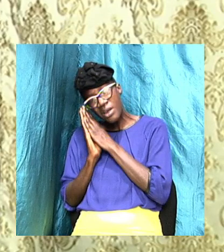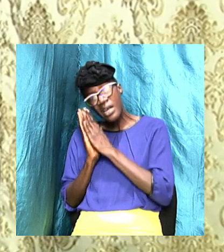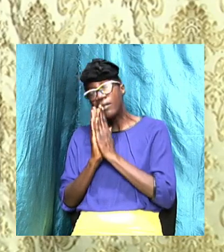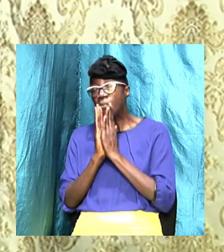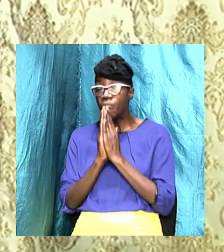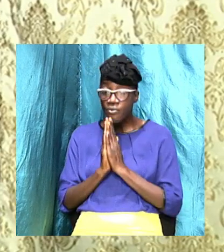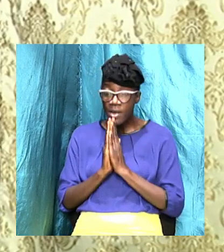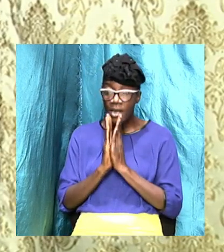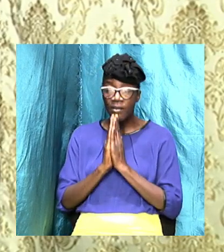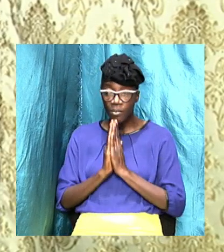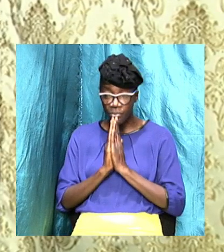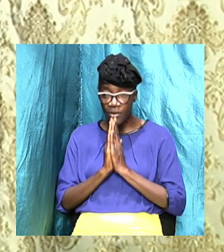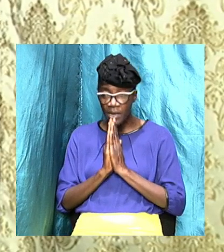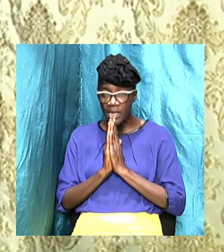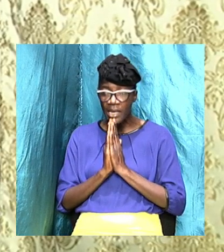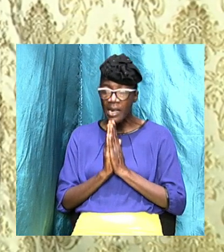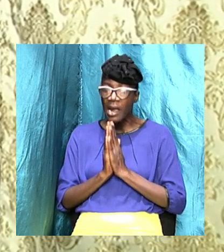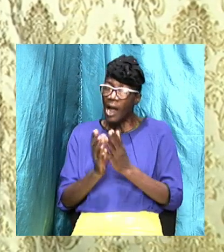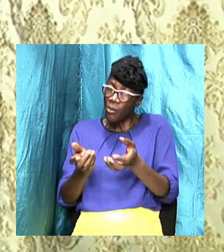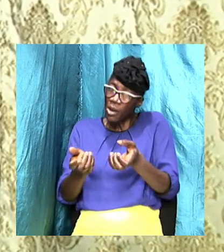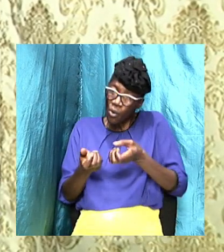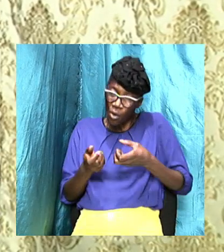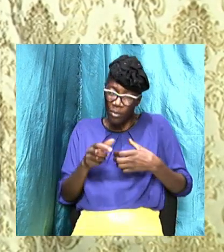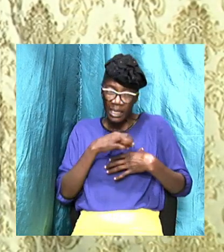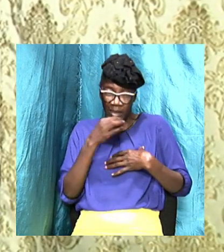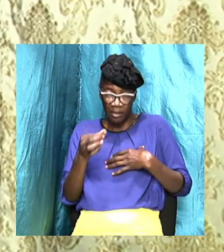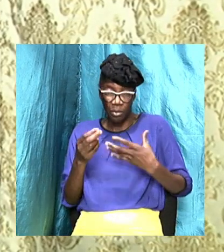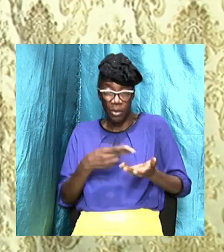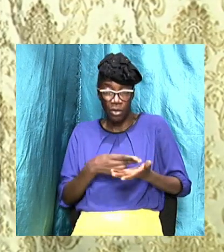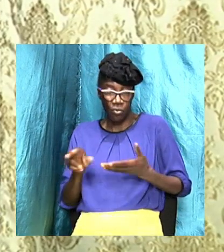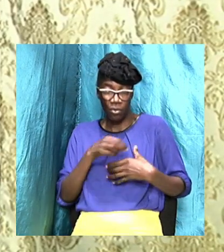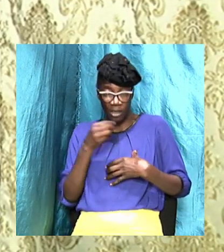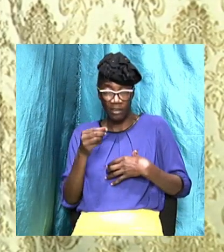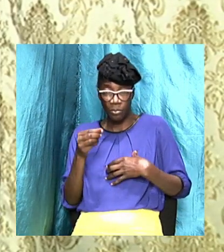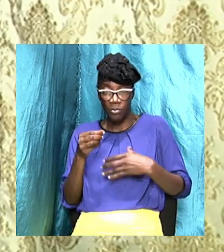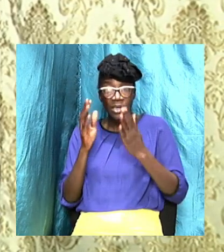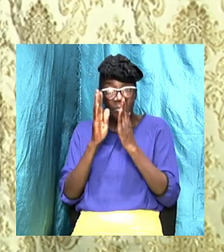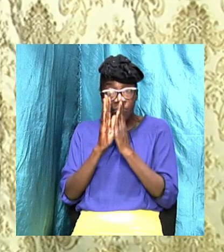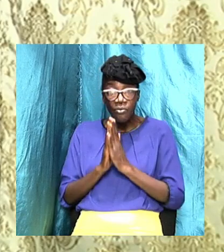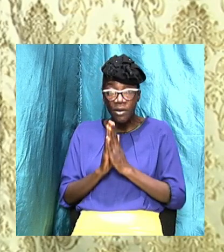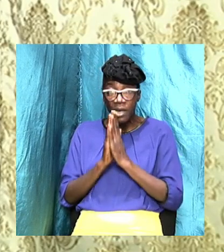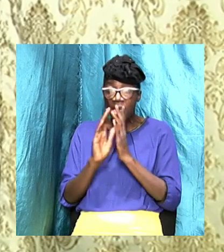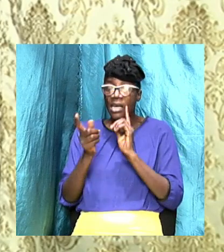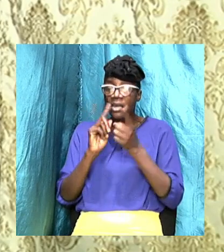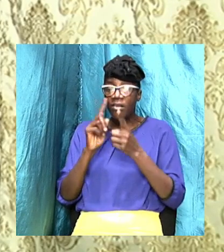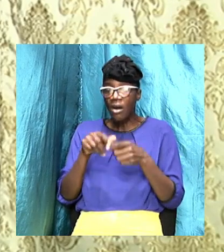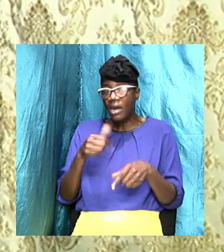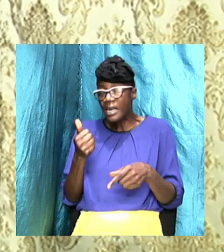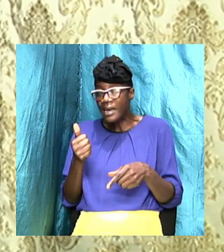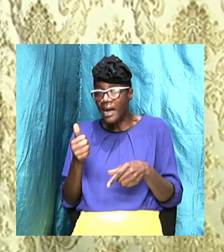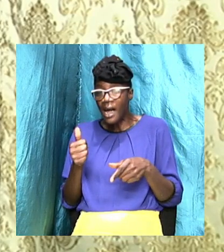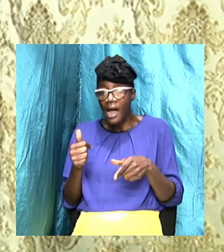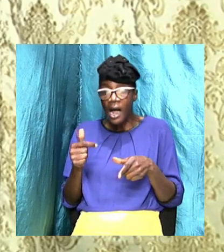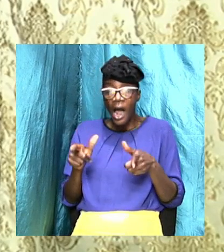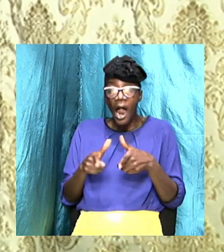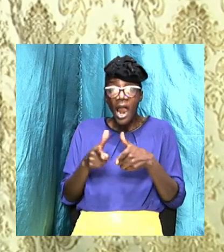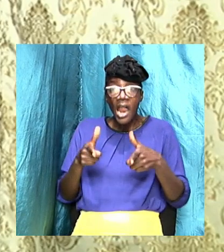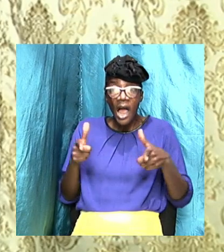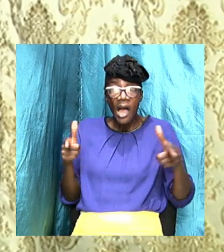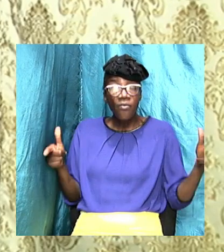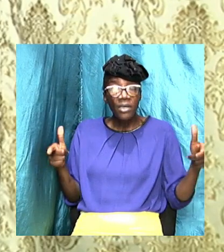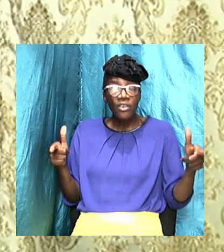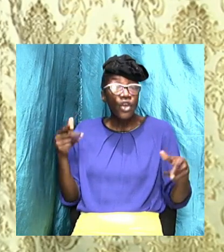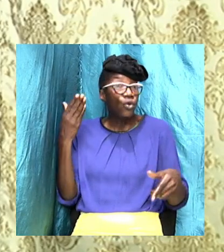amen, and we get in the Spirit, and the Holy Spirit now makes intercession. Yes, we talk in another language that sometimes we